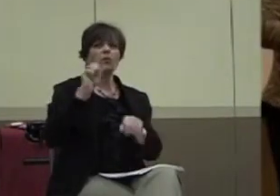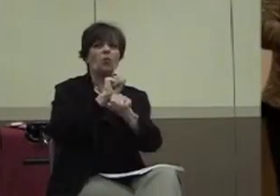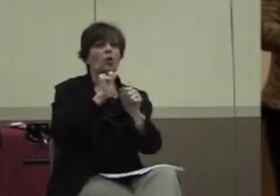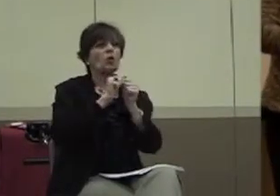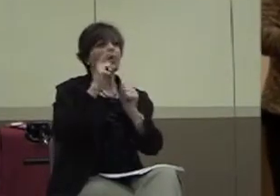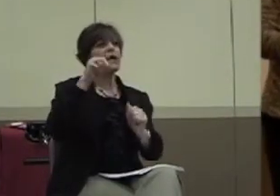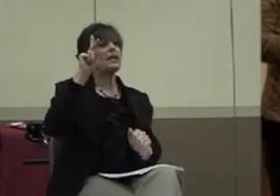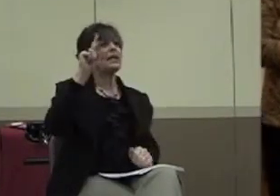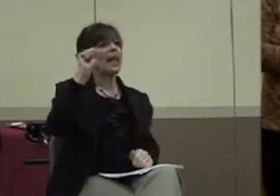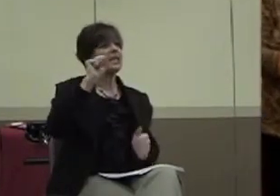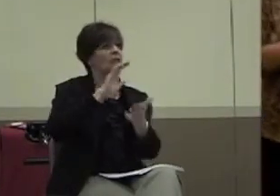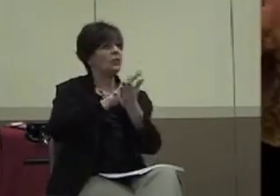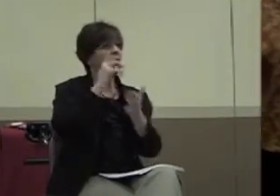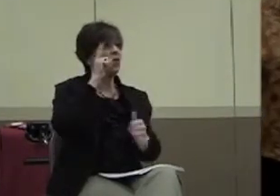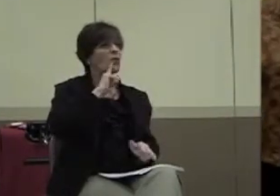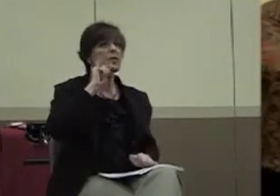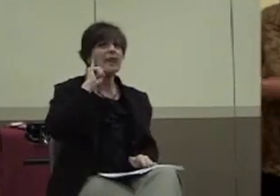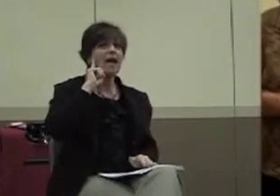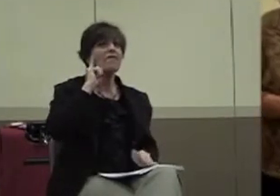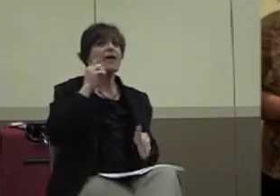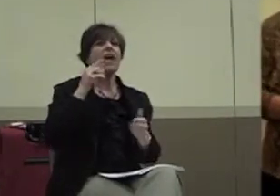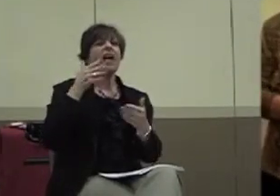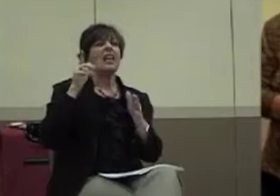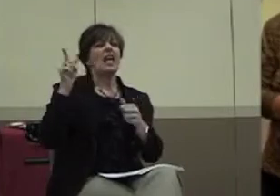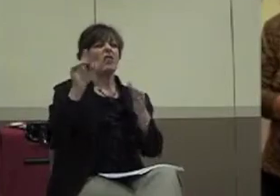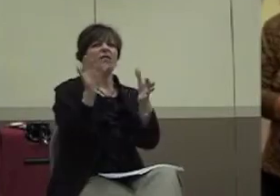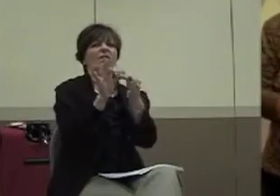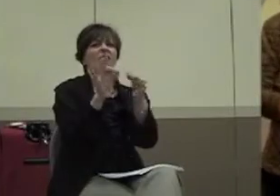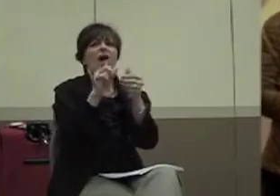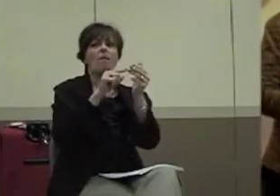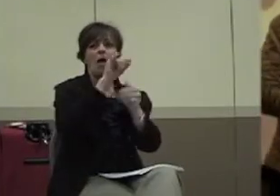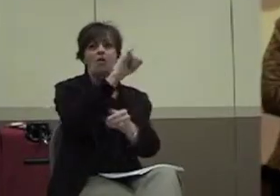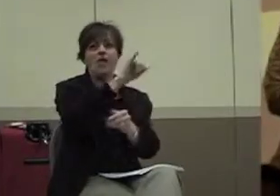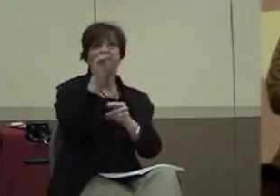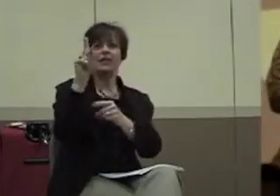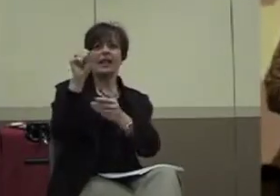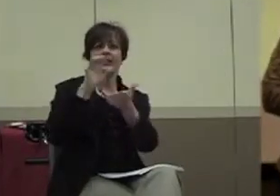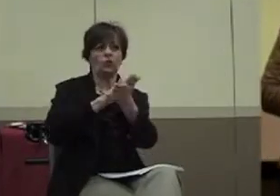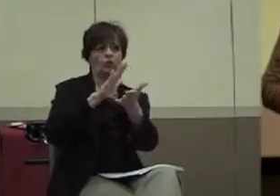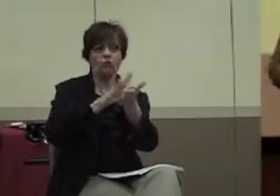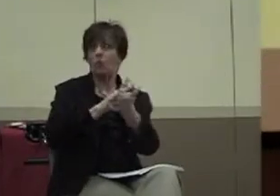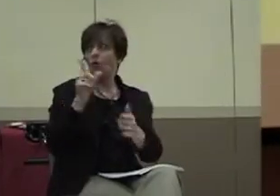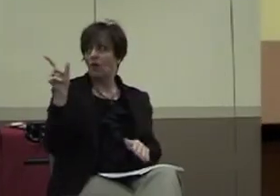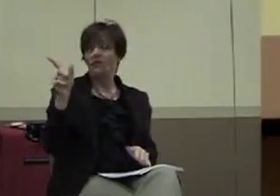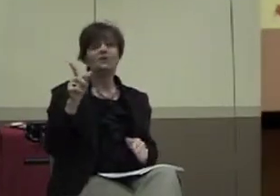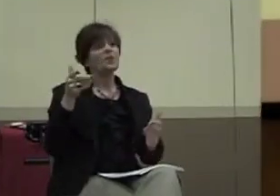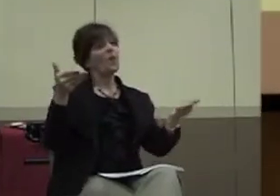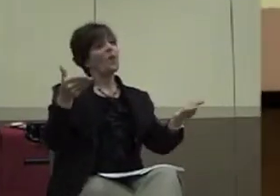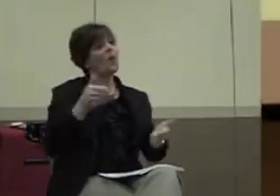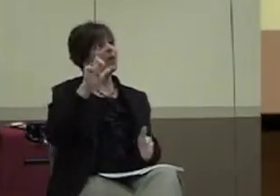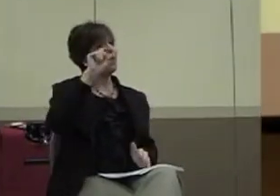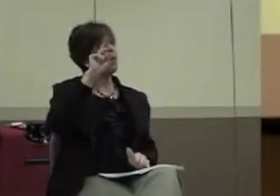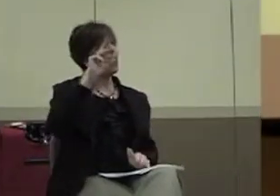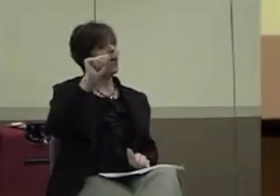with the Kansas School for the Deaf. So I'll let her tell a little bit more about that. And please join me in welcoming